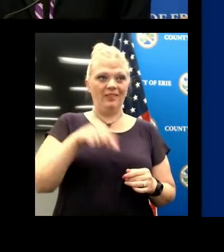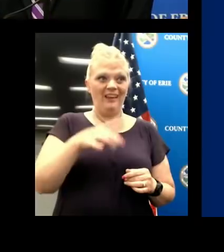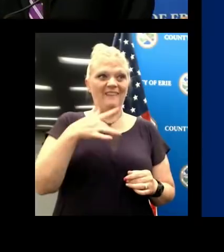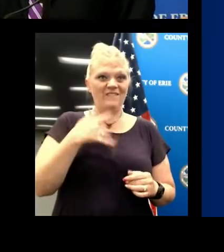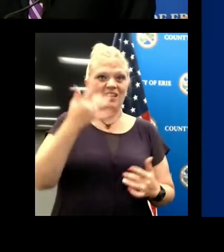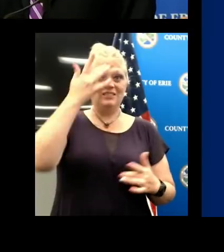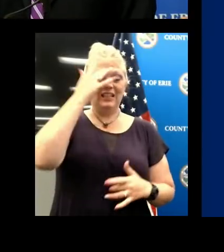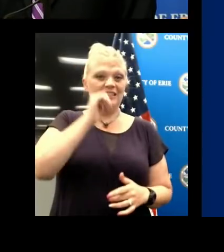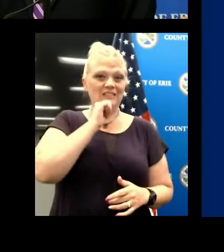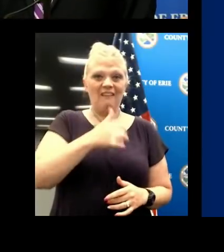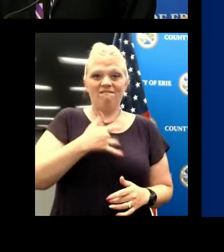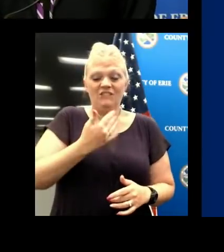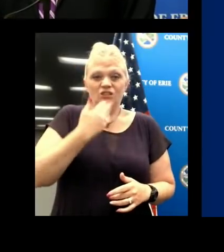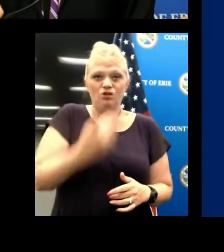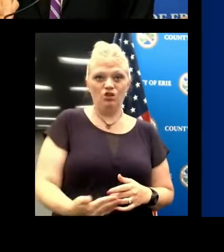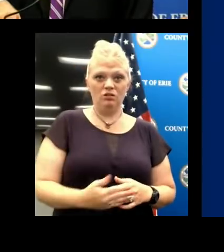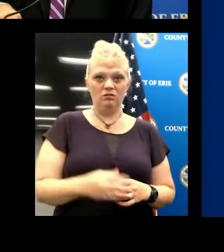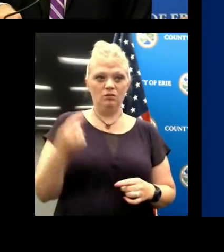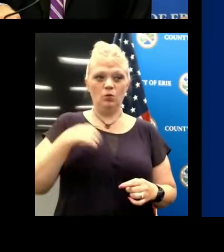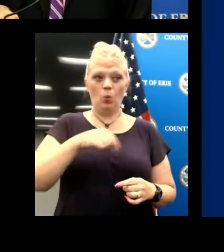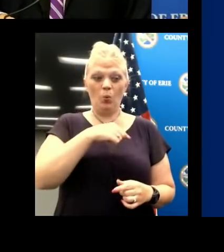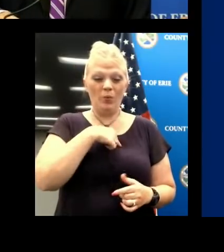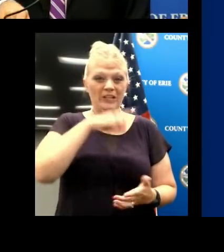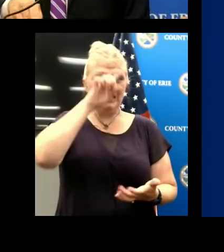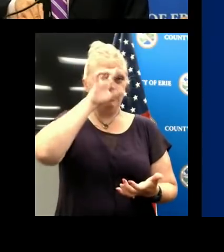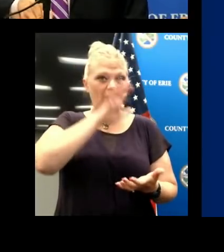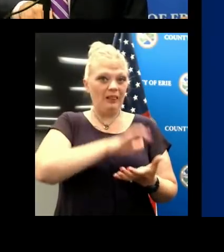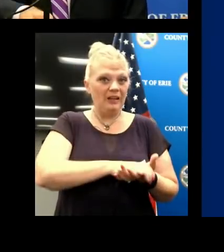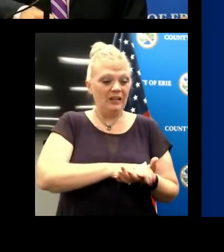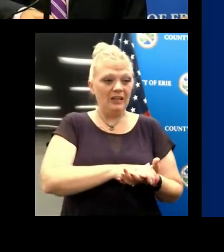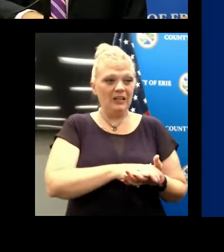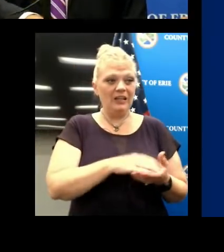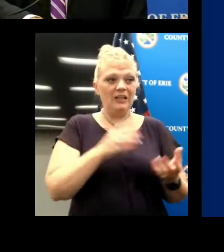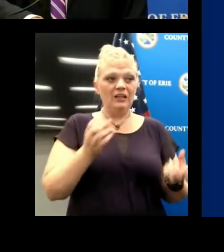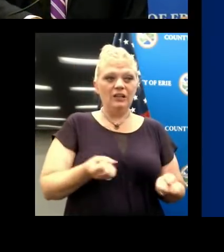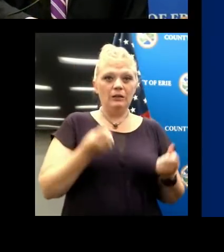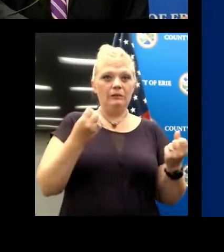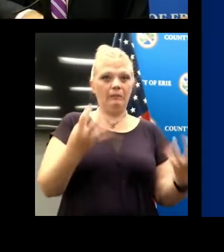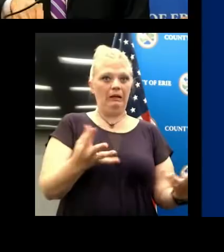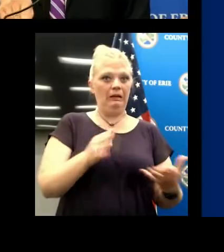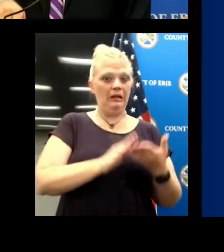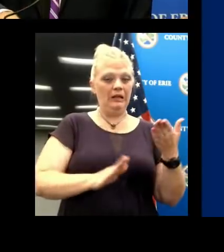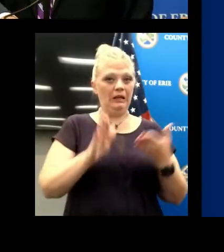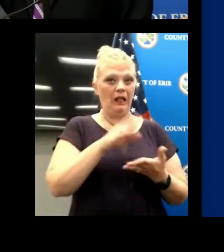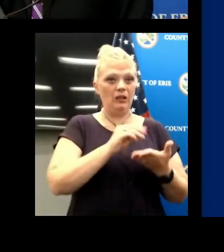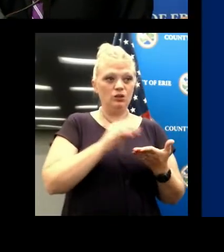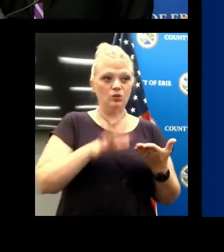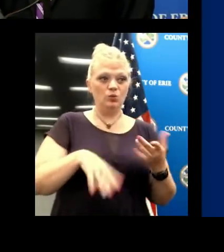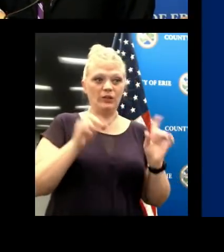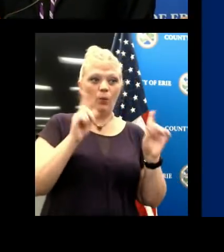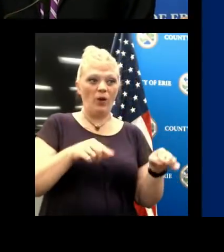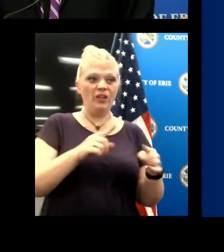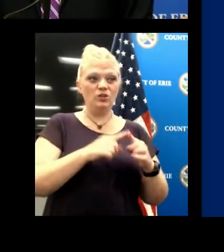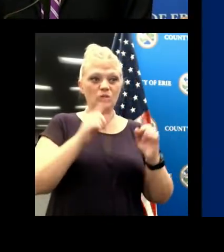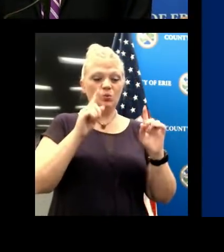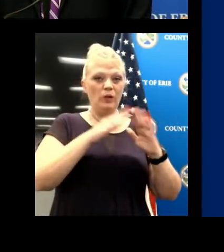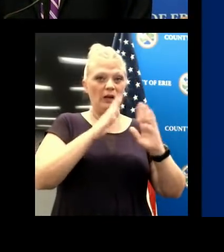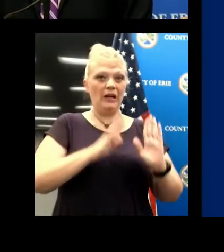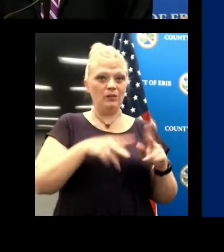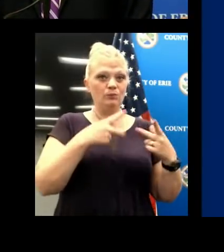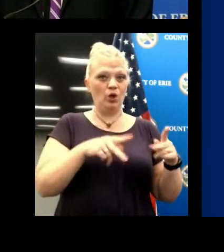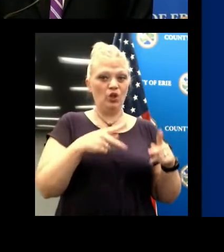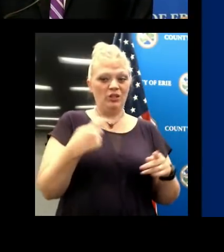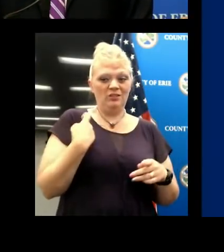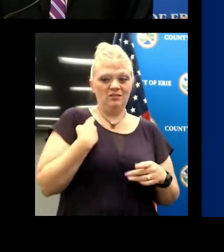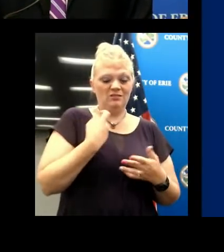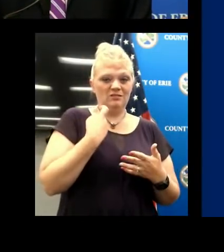not feeling well. We believe there's a number of college students who attended house parties in the last